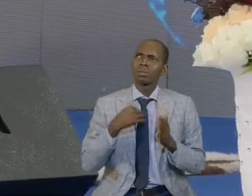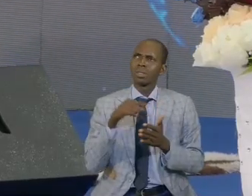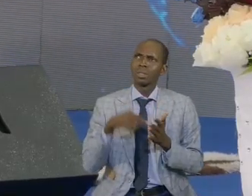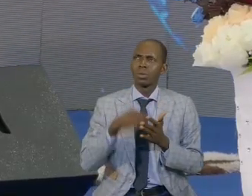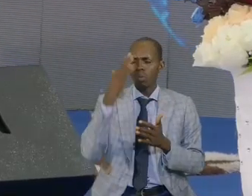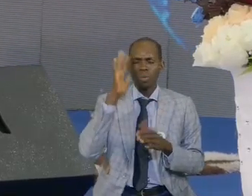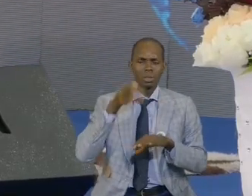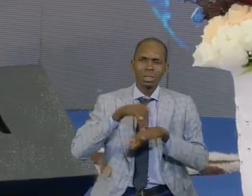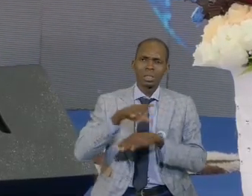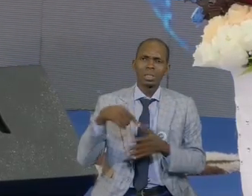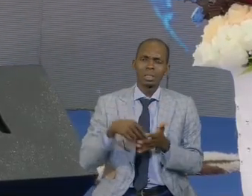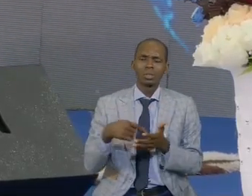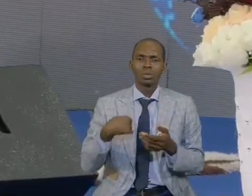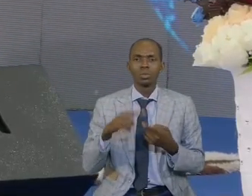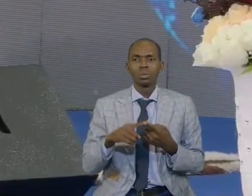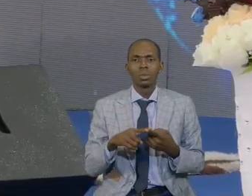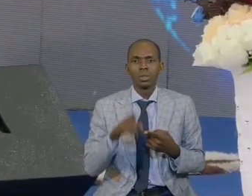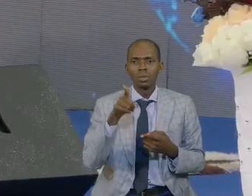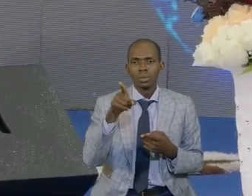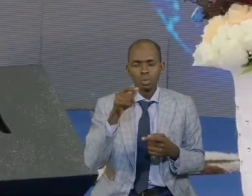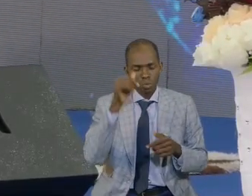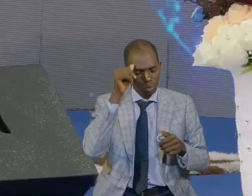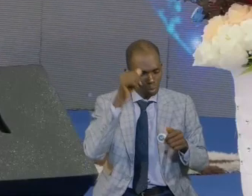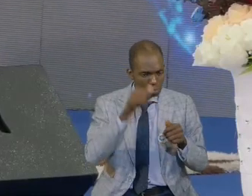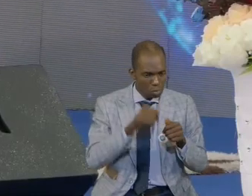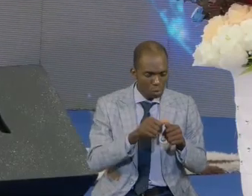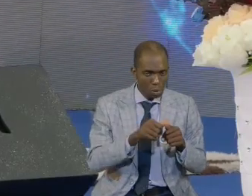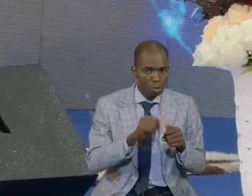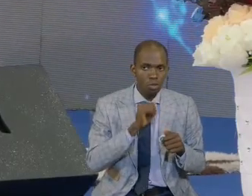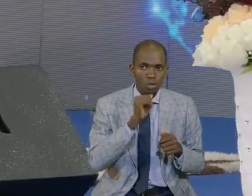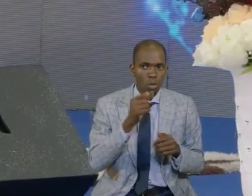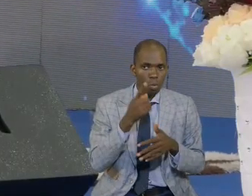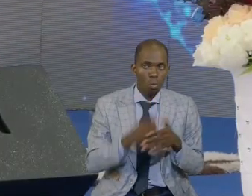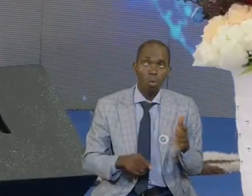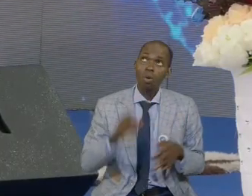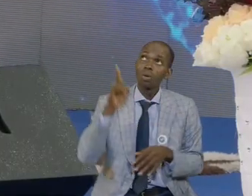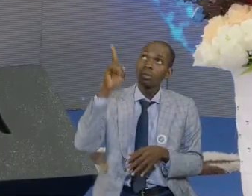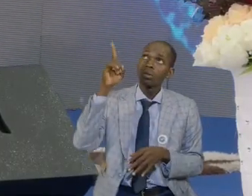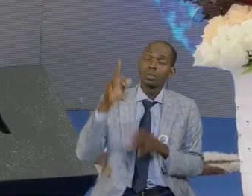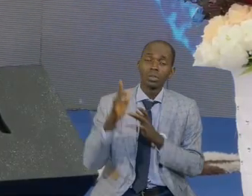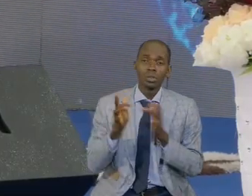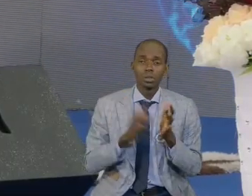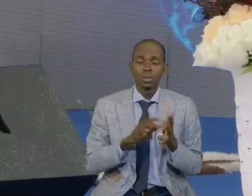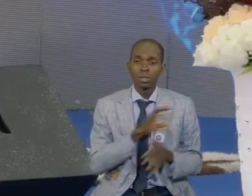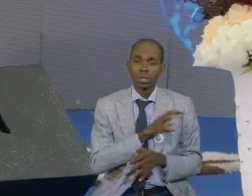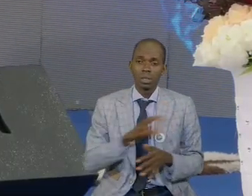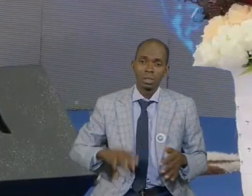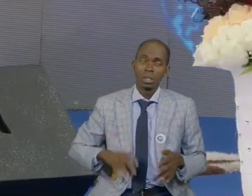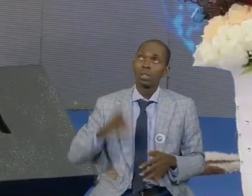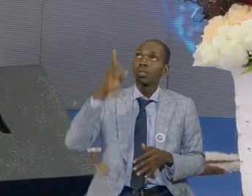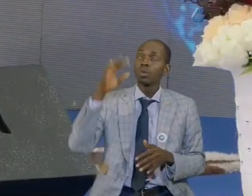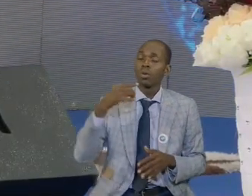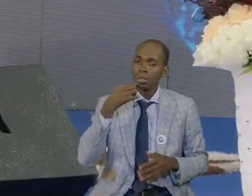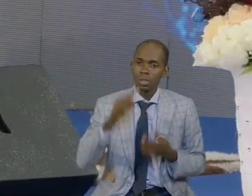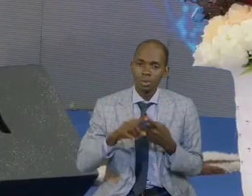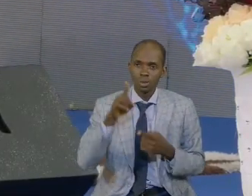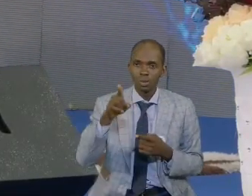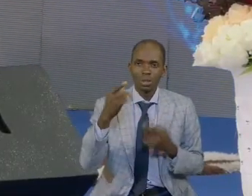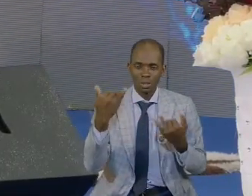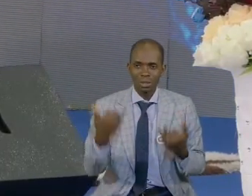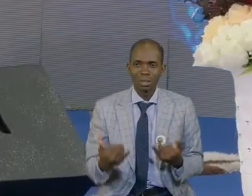Jesus has said to you. What God has said to you. And then you now begin to repeat